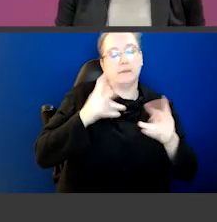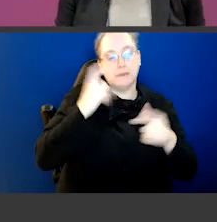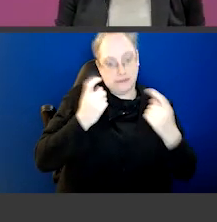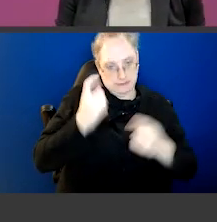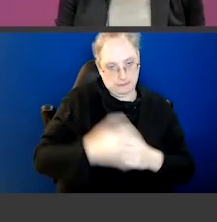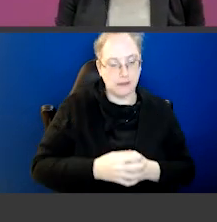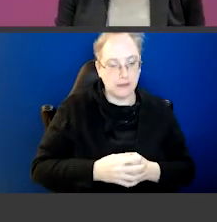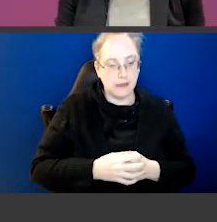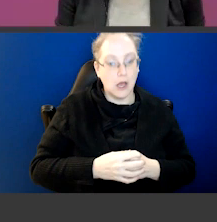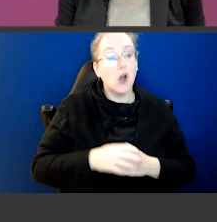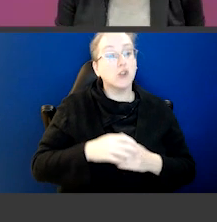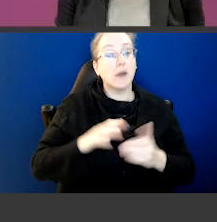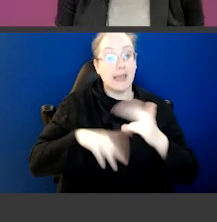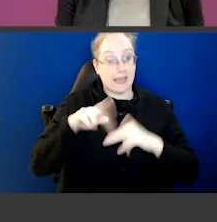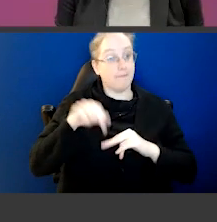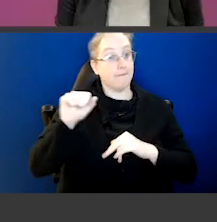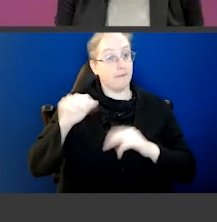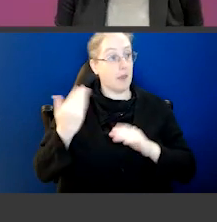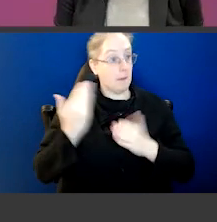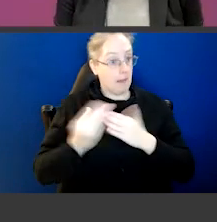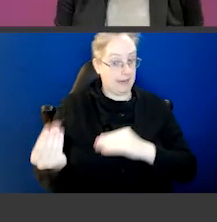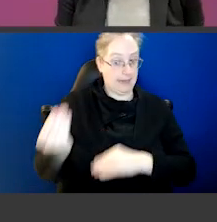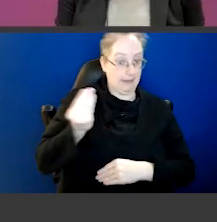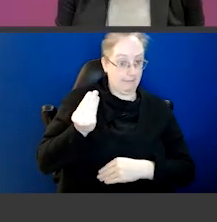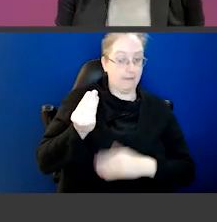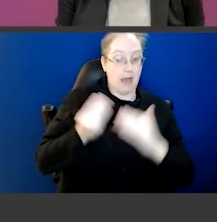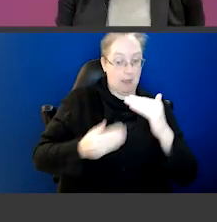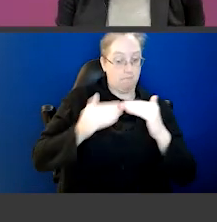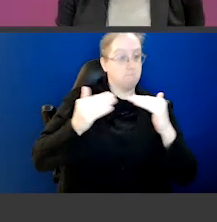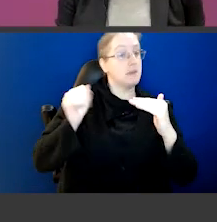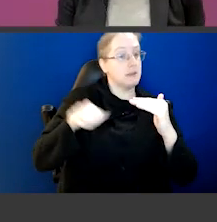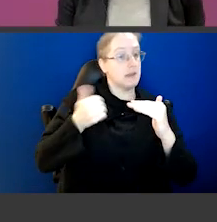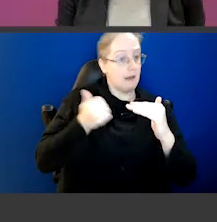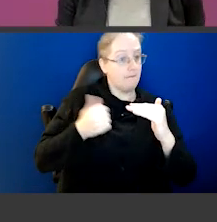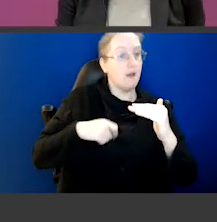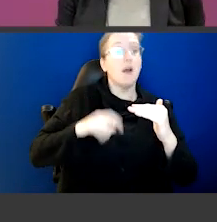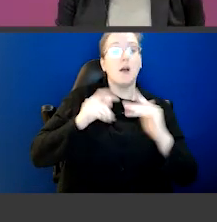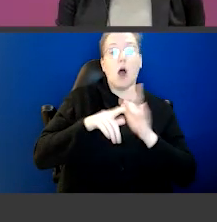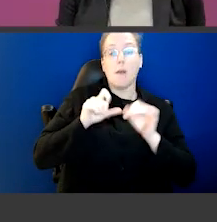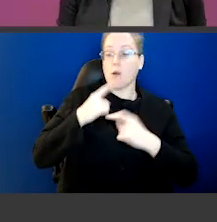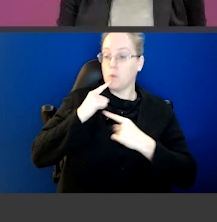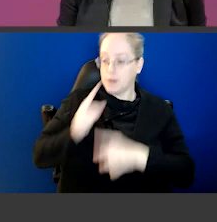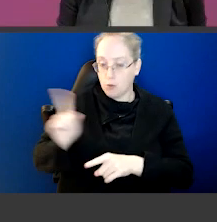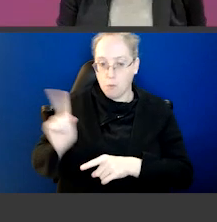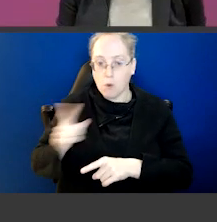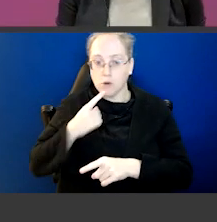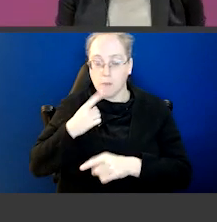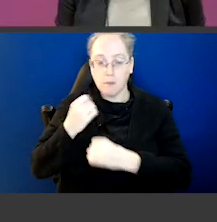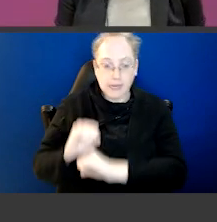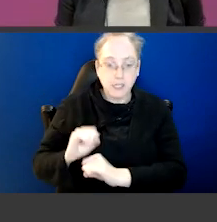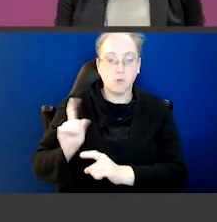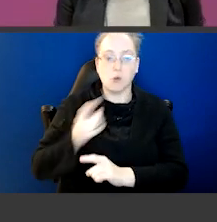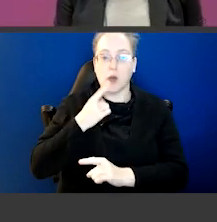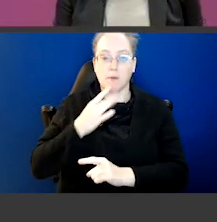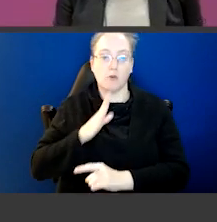be informed of the protections, which I just spoke about, as well as the confidentiality obligations that may apply.